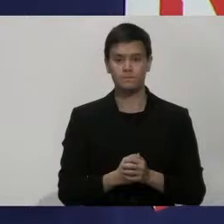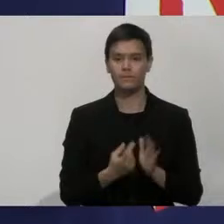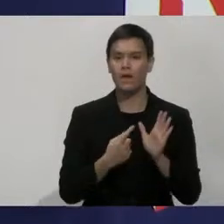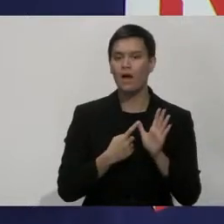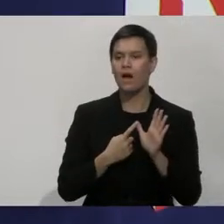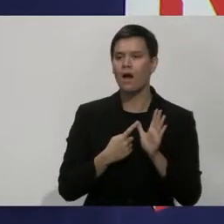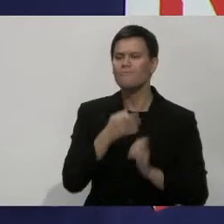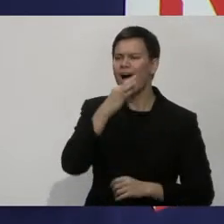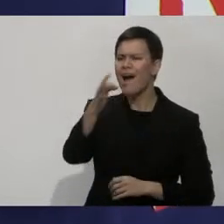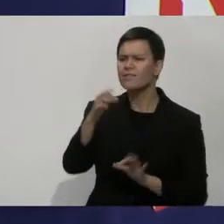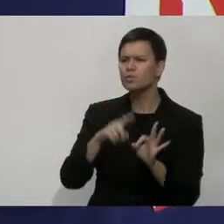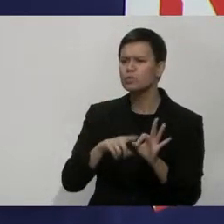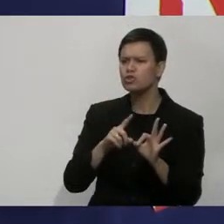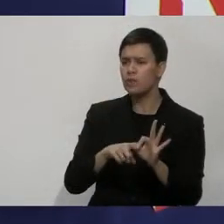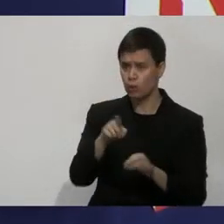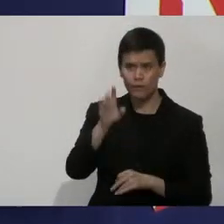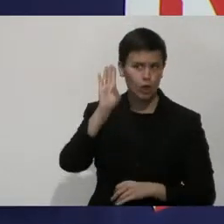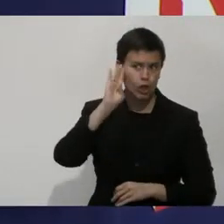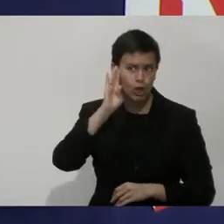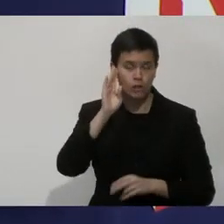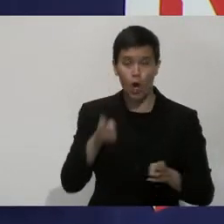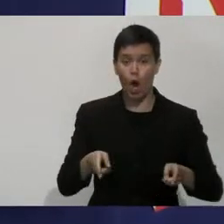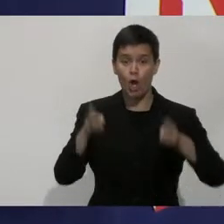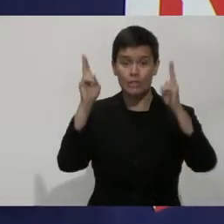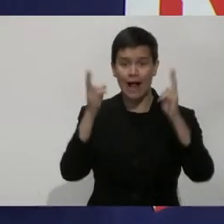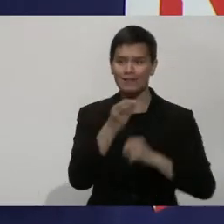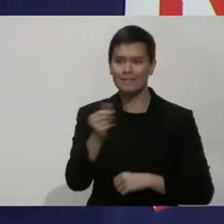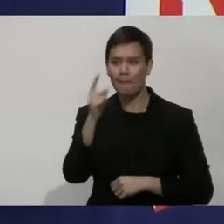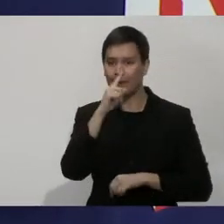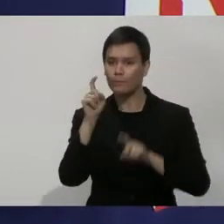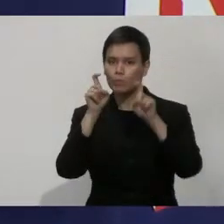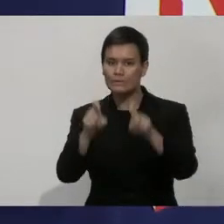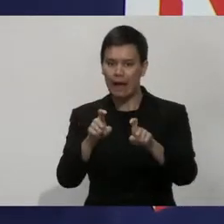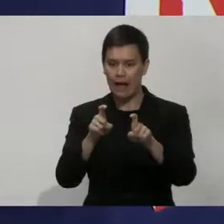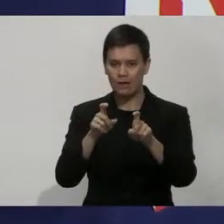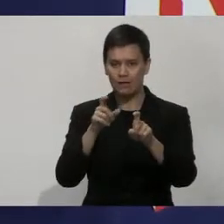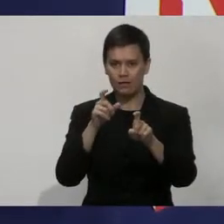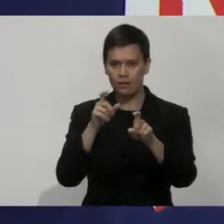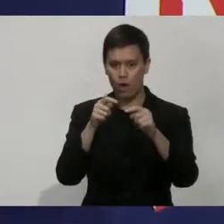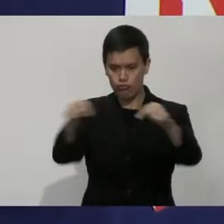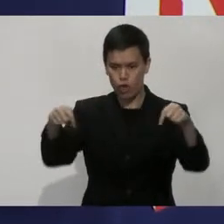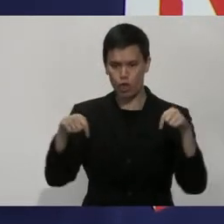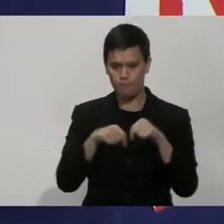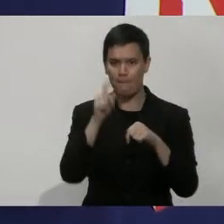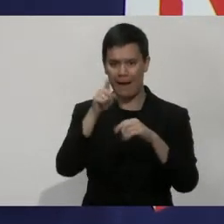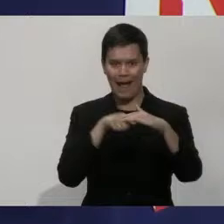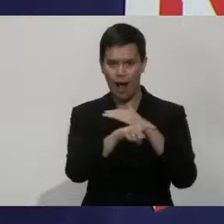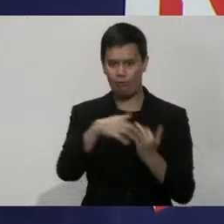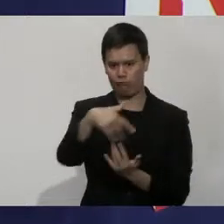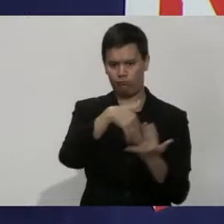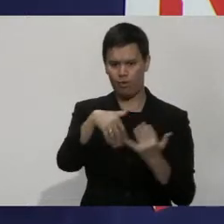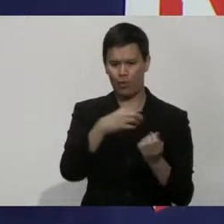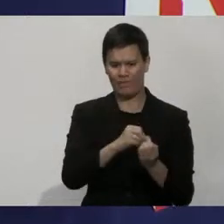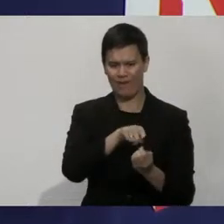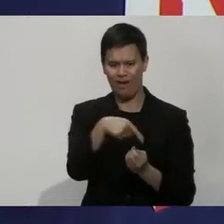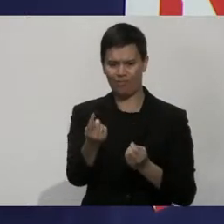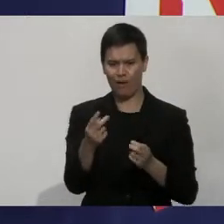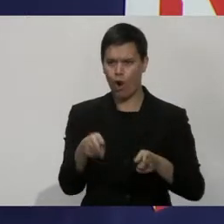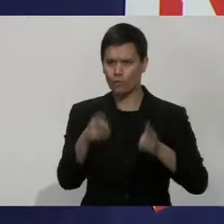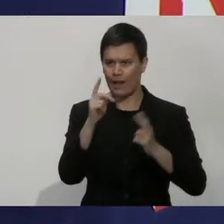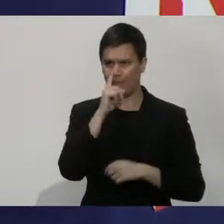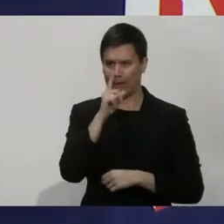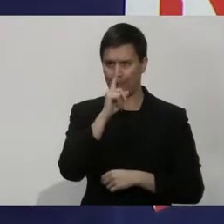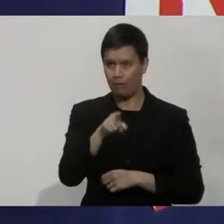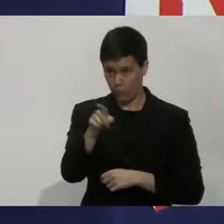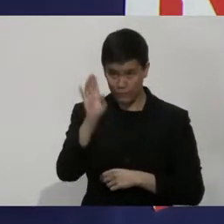Health Minister of problems with guests, not social distancing, and of poor use of PPE? No, I haven't had any reports of that, but